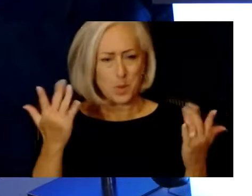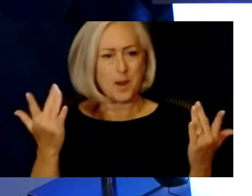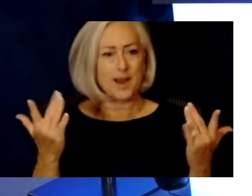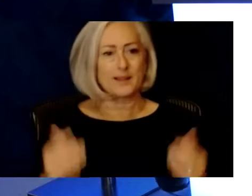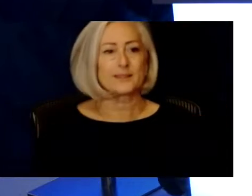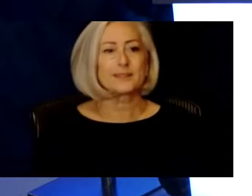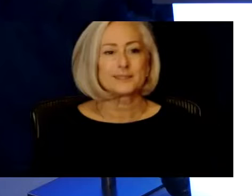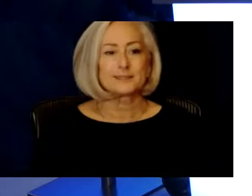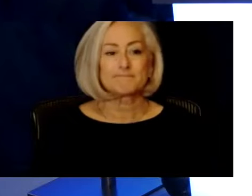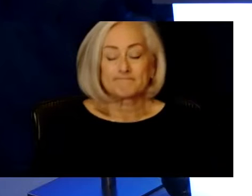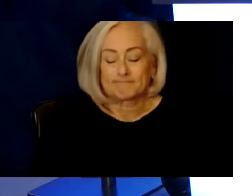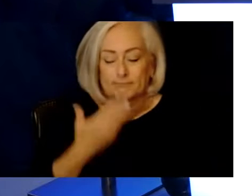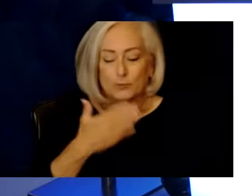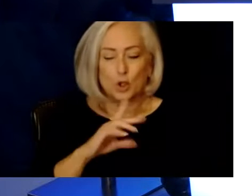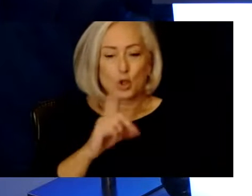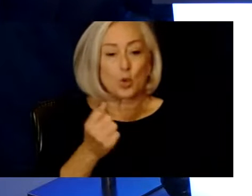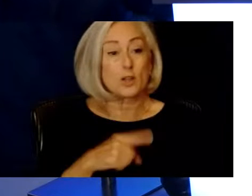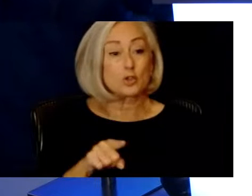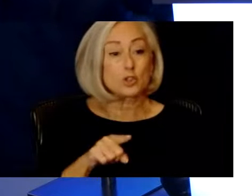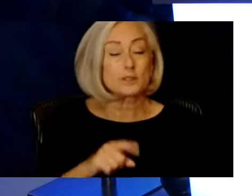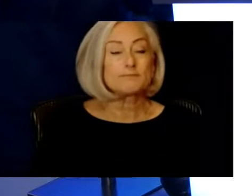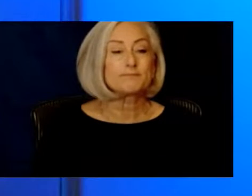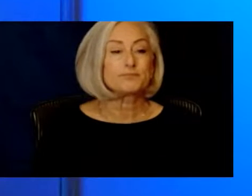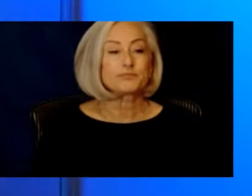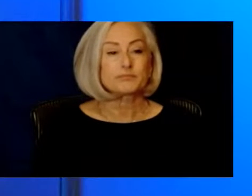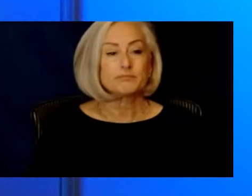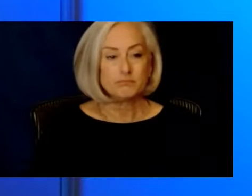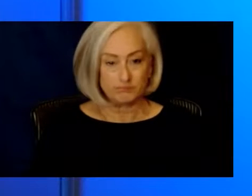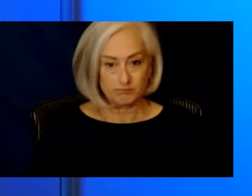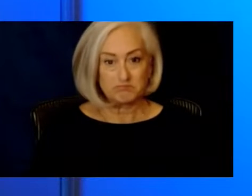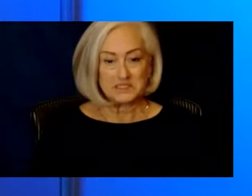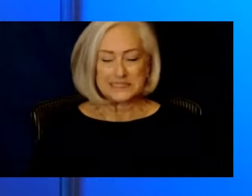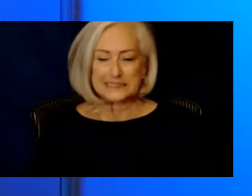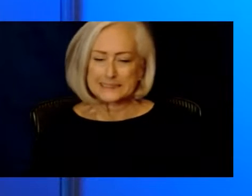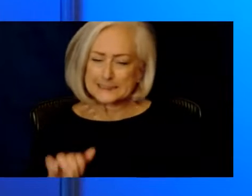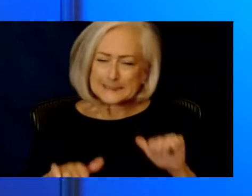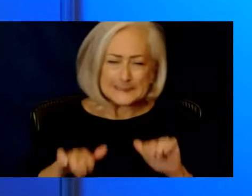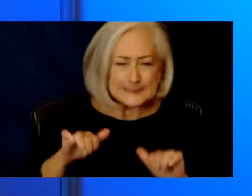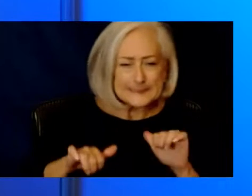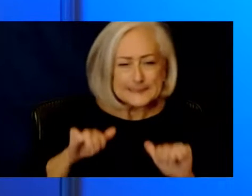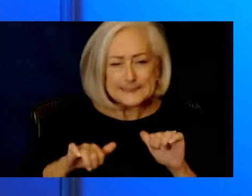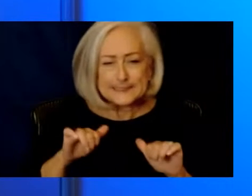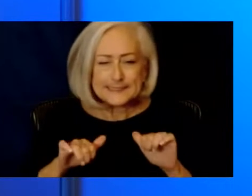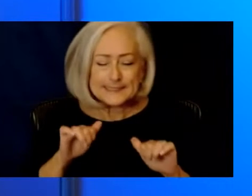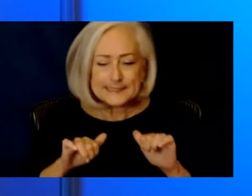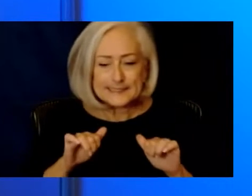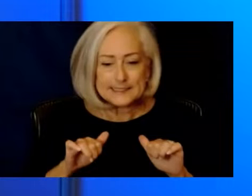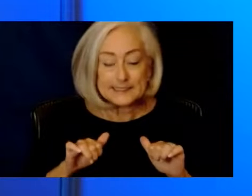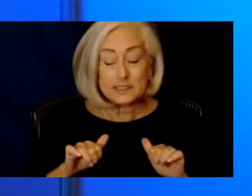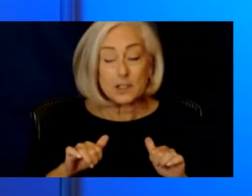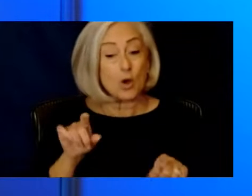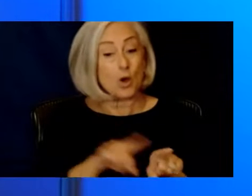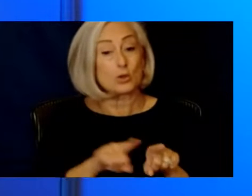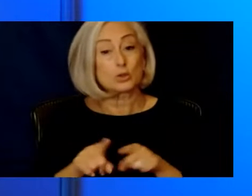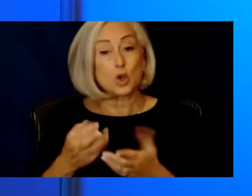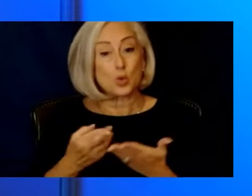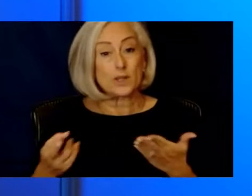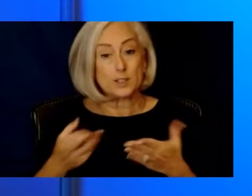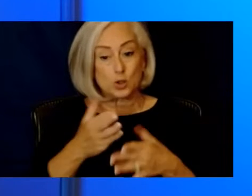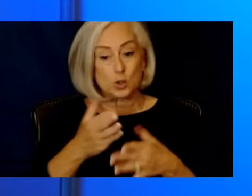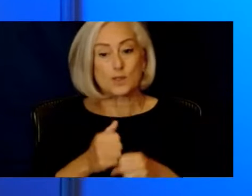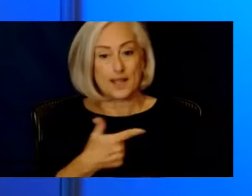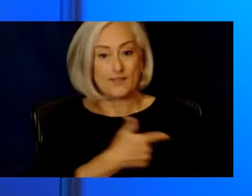question. I think some of it is skepticism. I think some of it is resources to get the vaccine